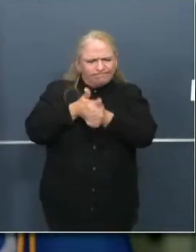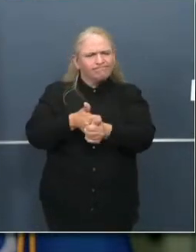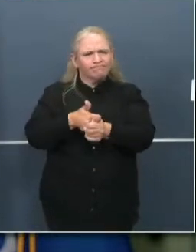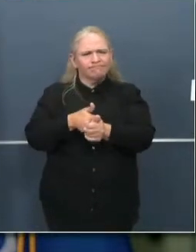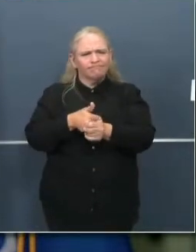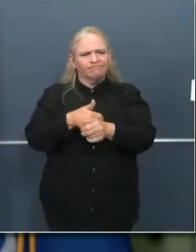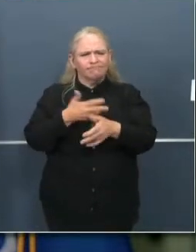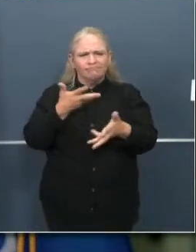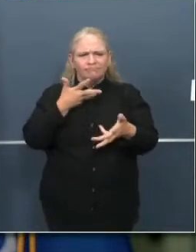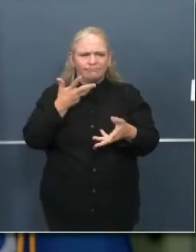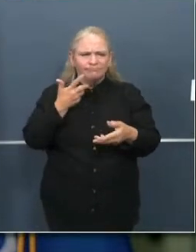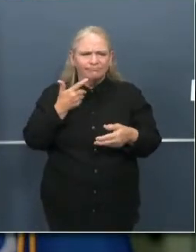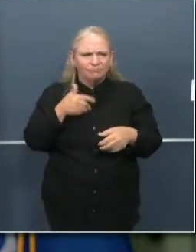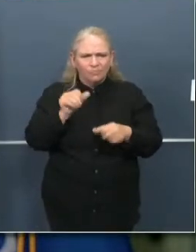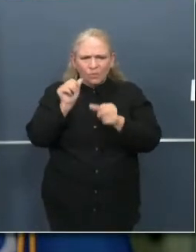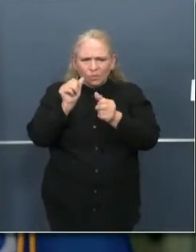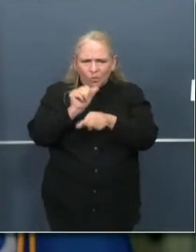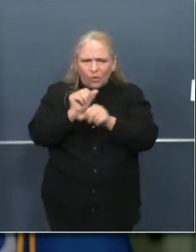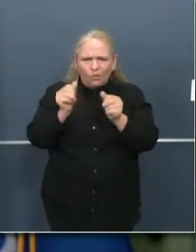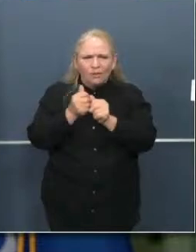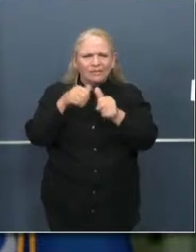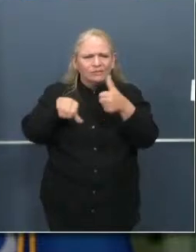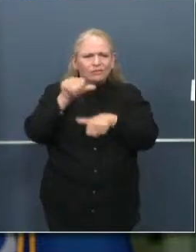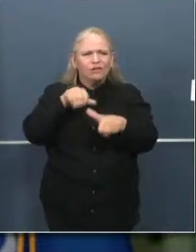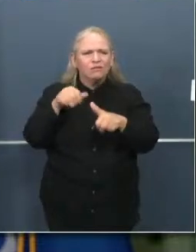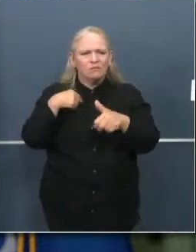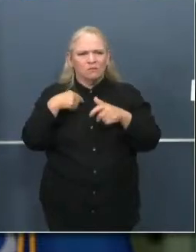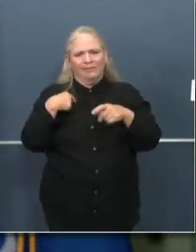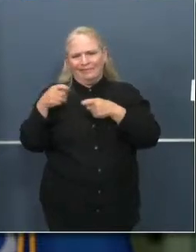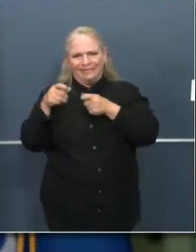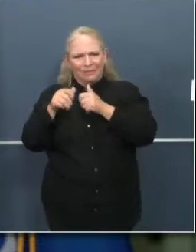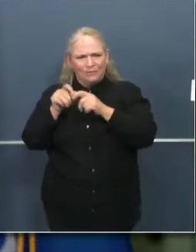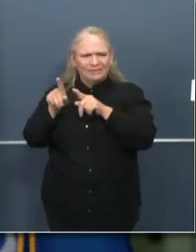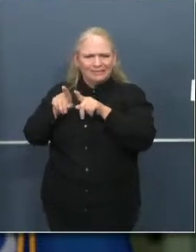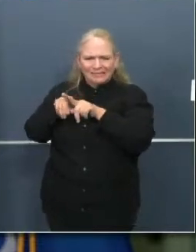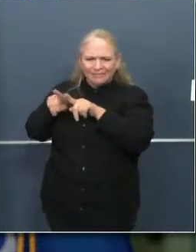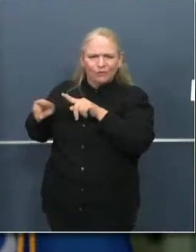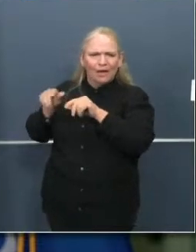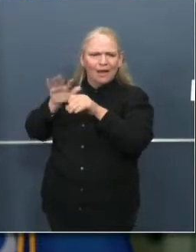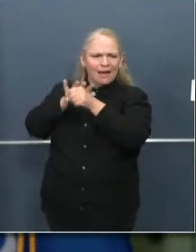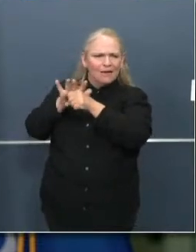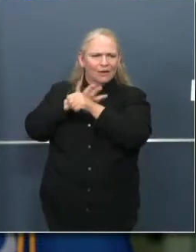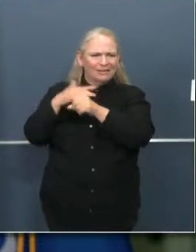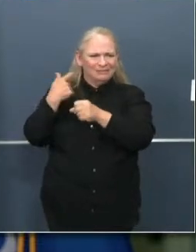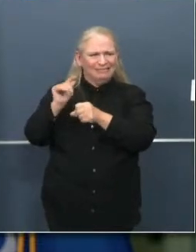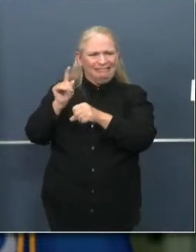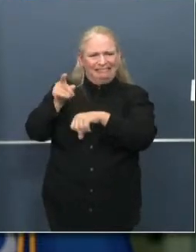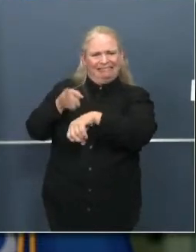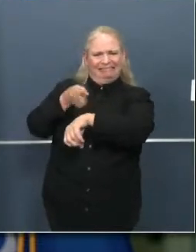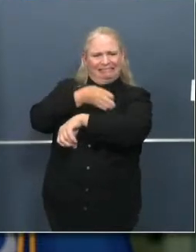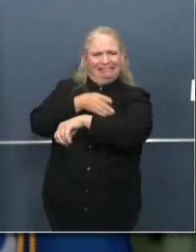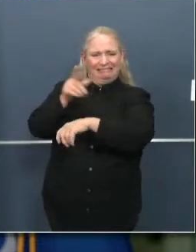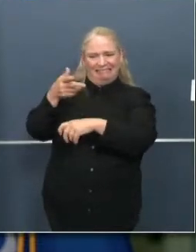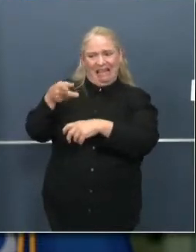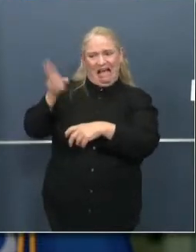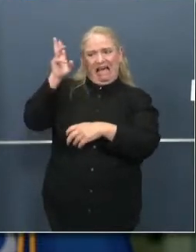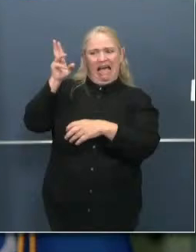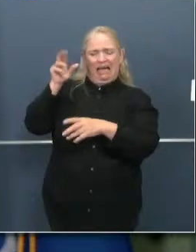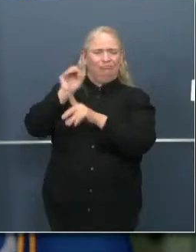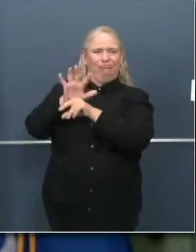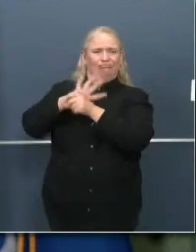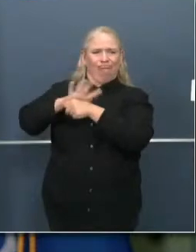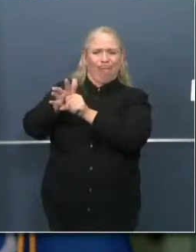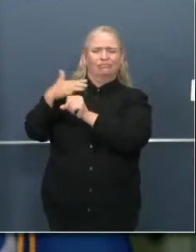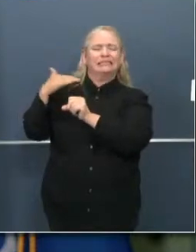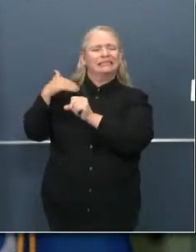most vulnerable, not just in our prison system, but also our homeless and our seniors and our vets. We'll see